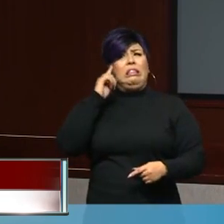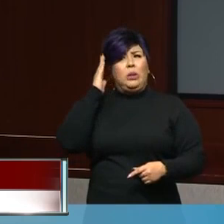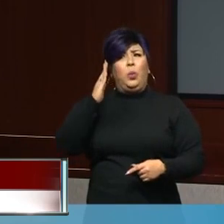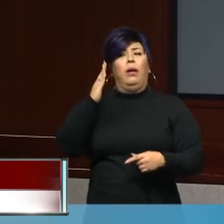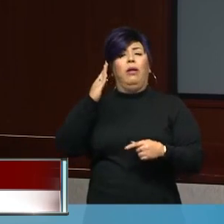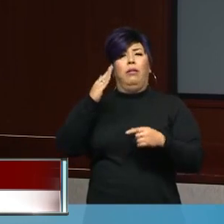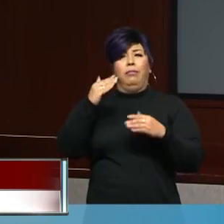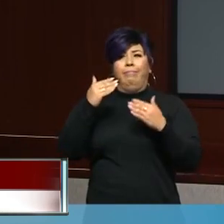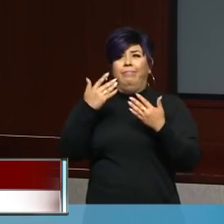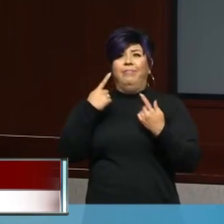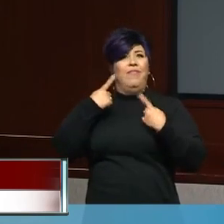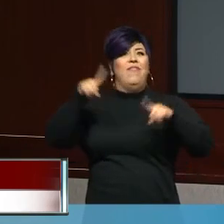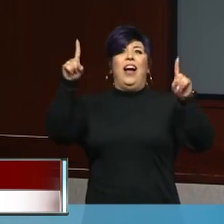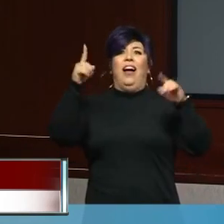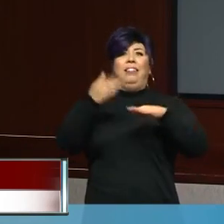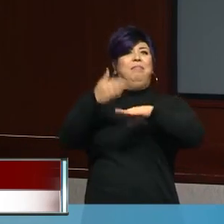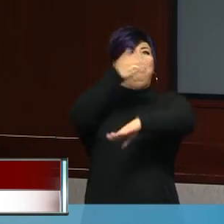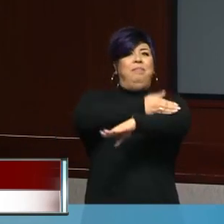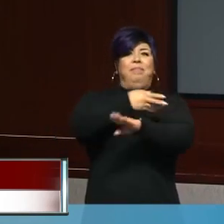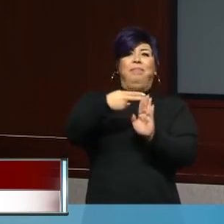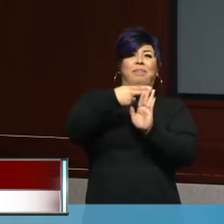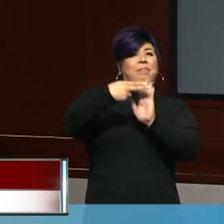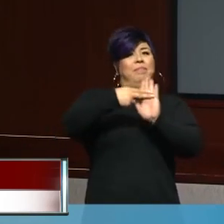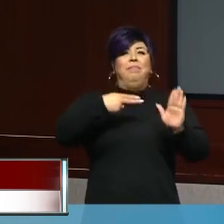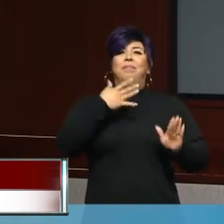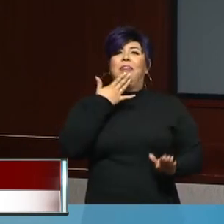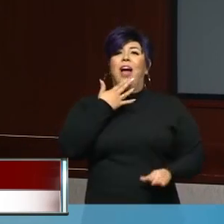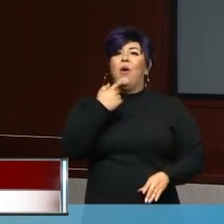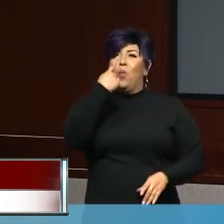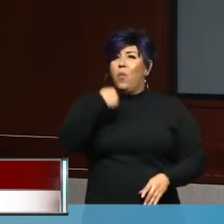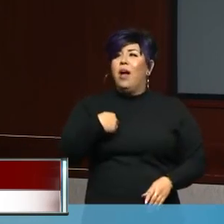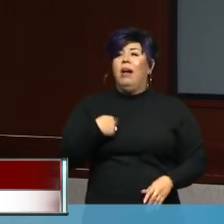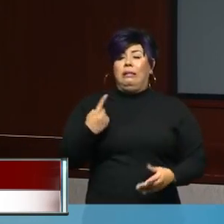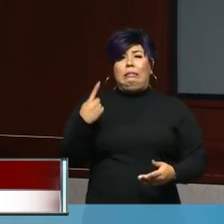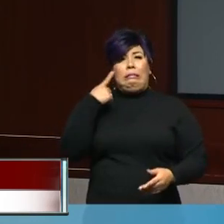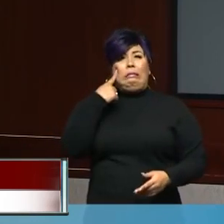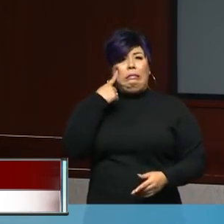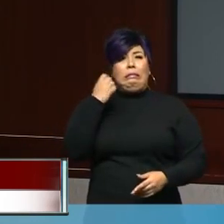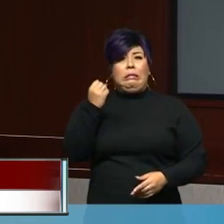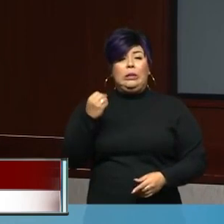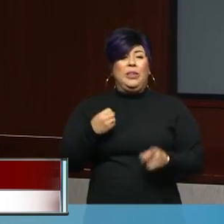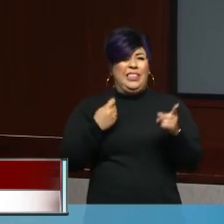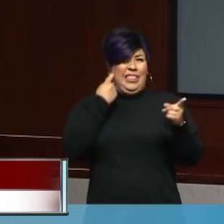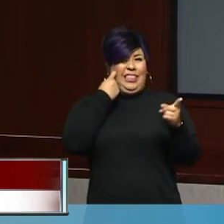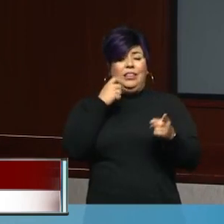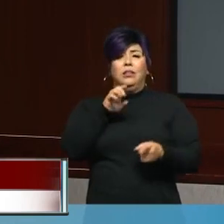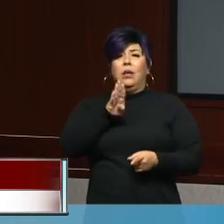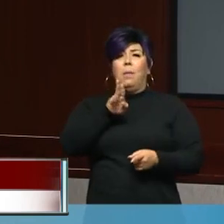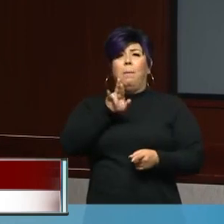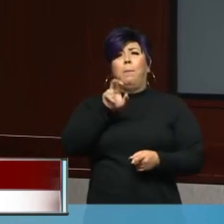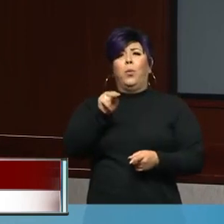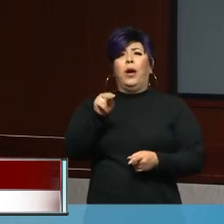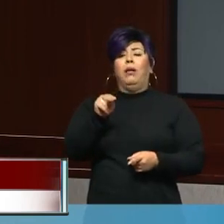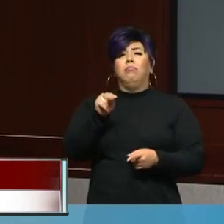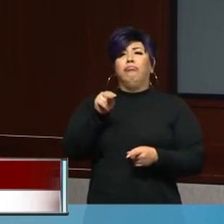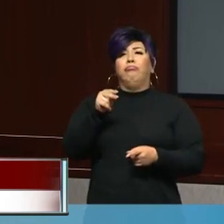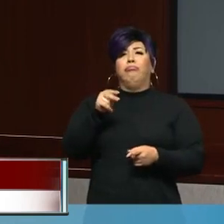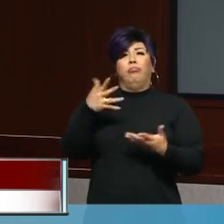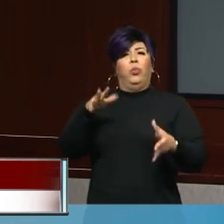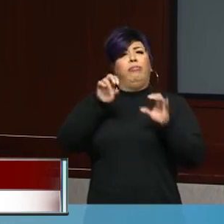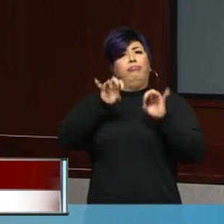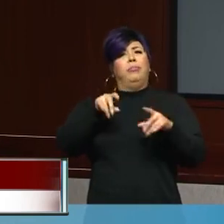we will be moved into the red tier. Ms. Kerrigan went over some of the numbers that were reported out by the